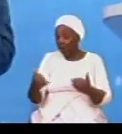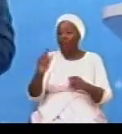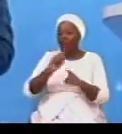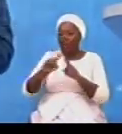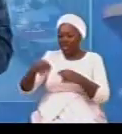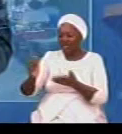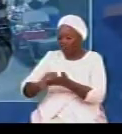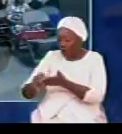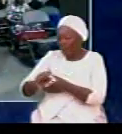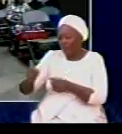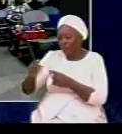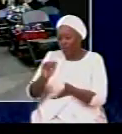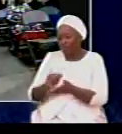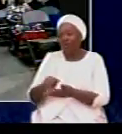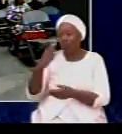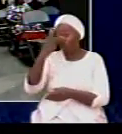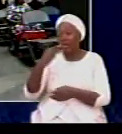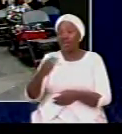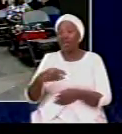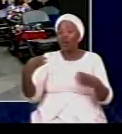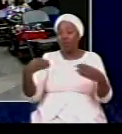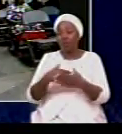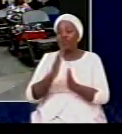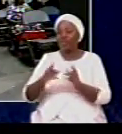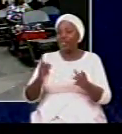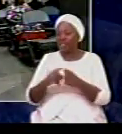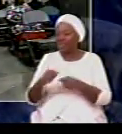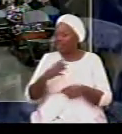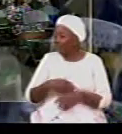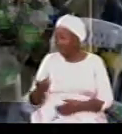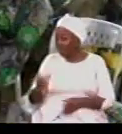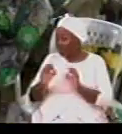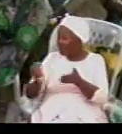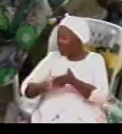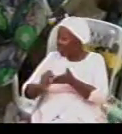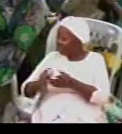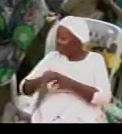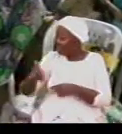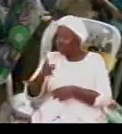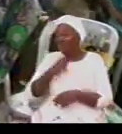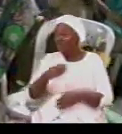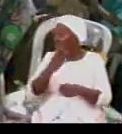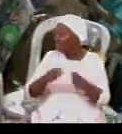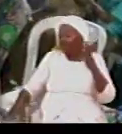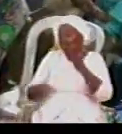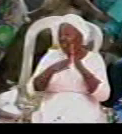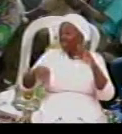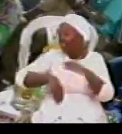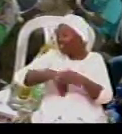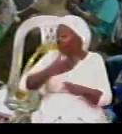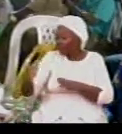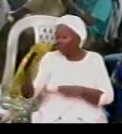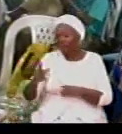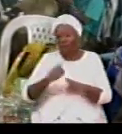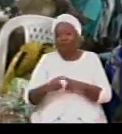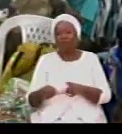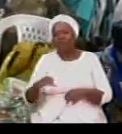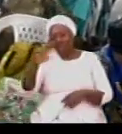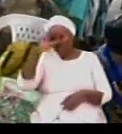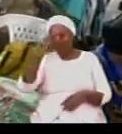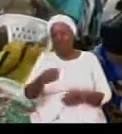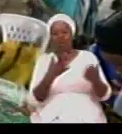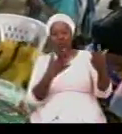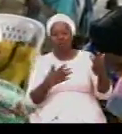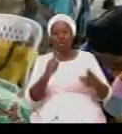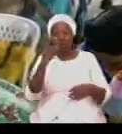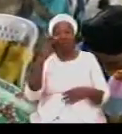I waited. You will see the glory of God. And those people, they wrote a letter back to me.